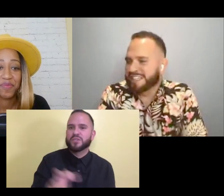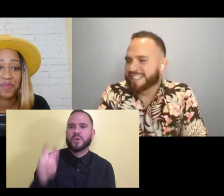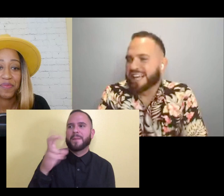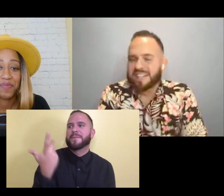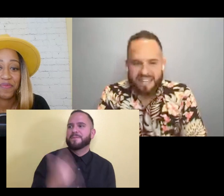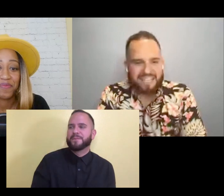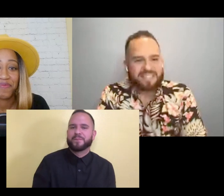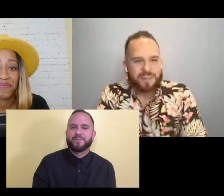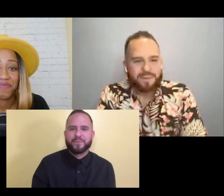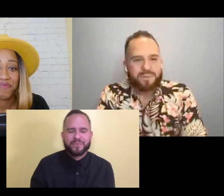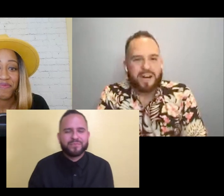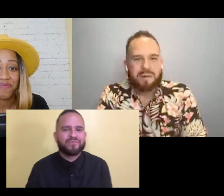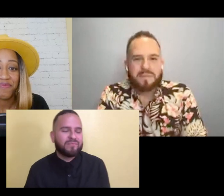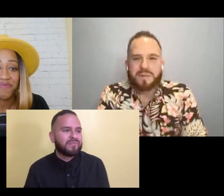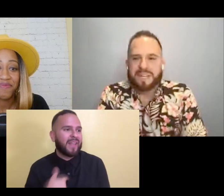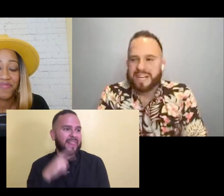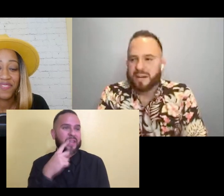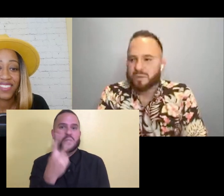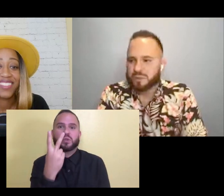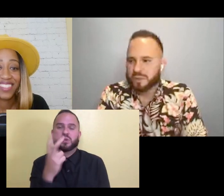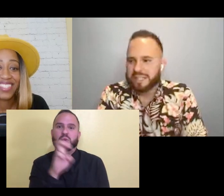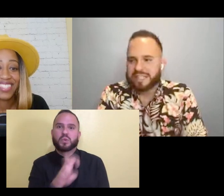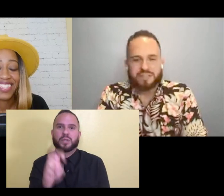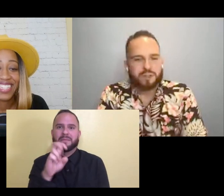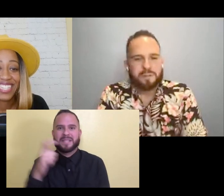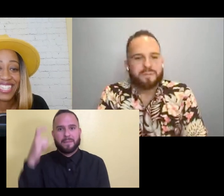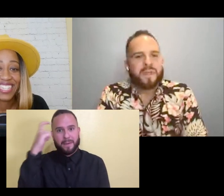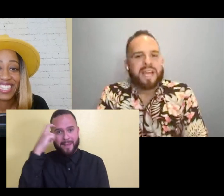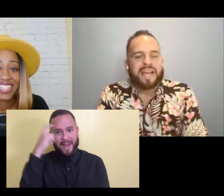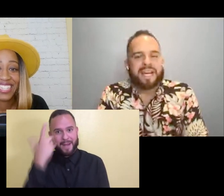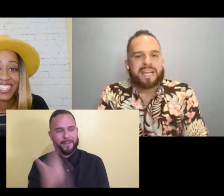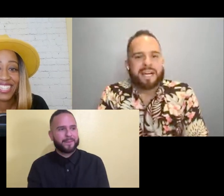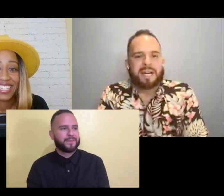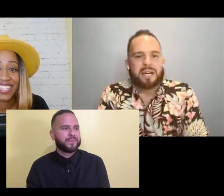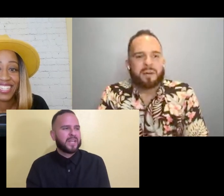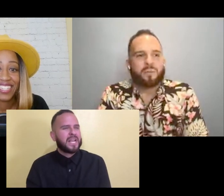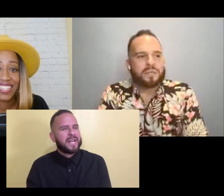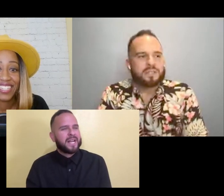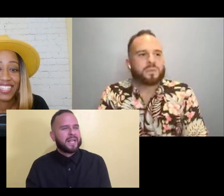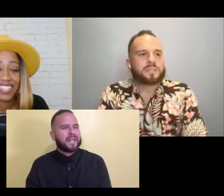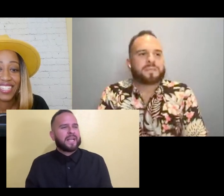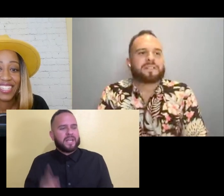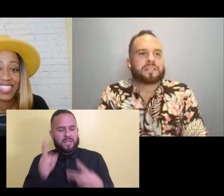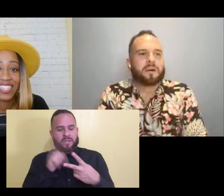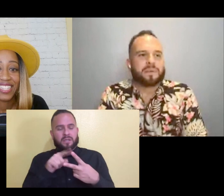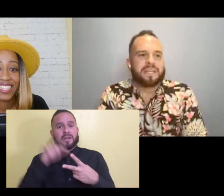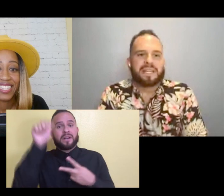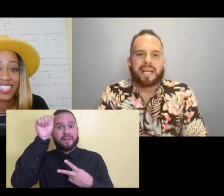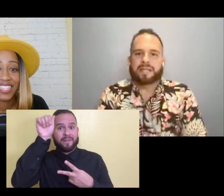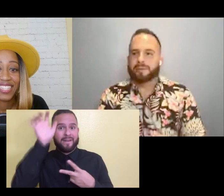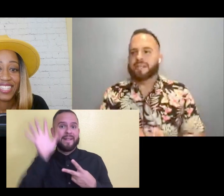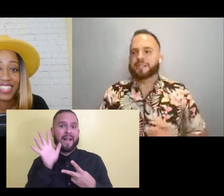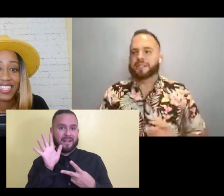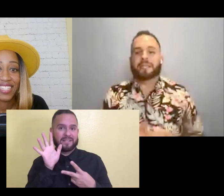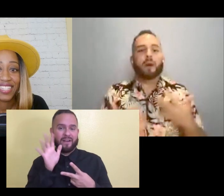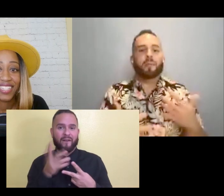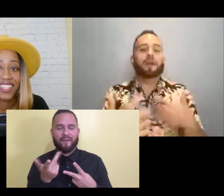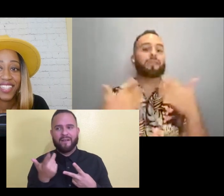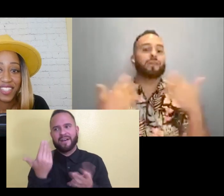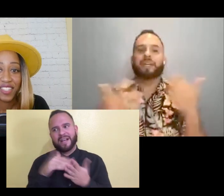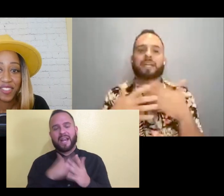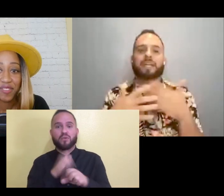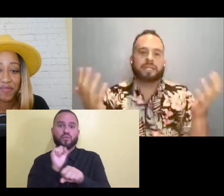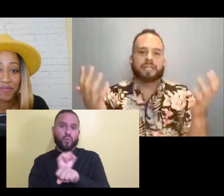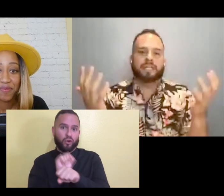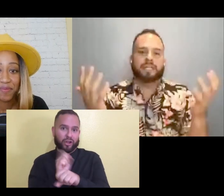was in Alaska. So again, I was working that trip, and with this one specific company, like, basically, I'm there if